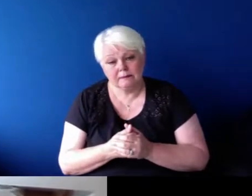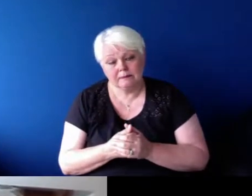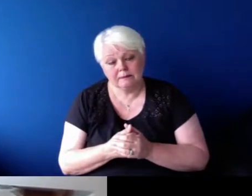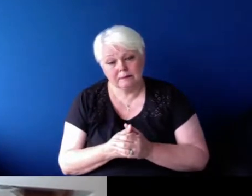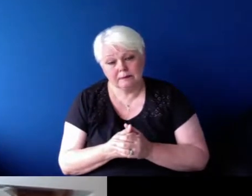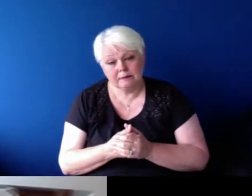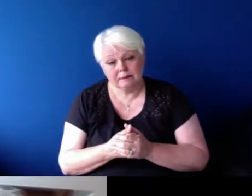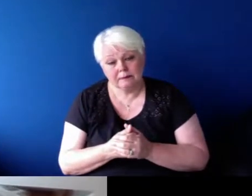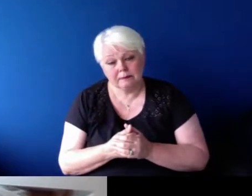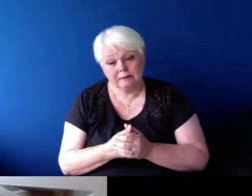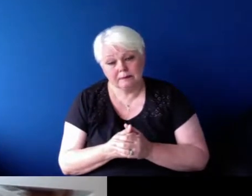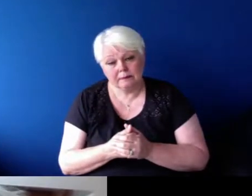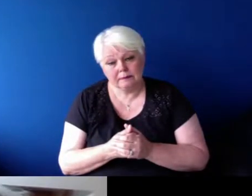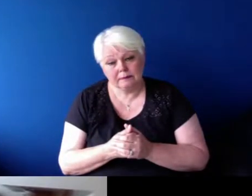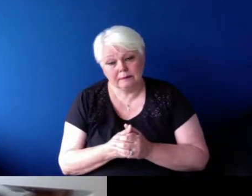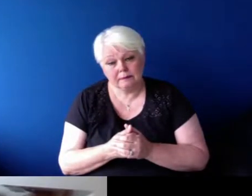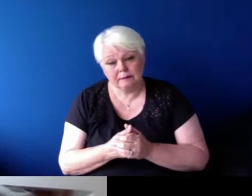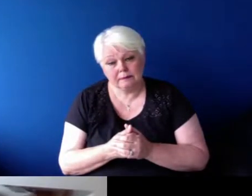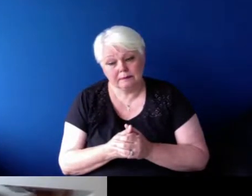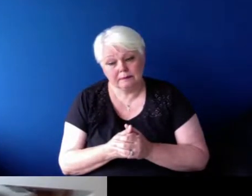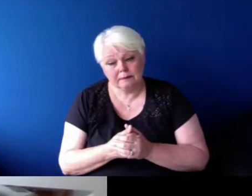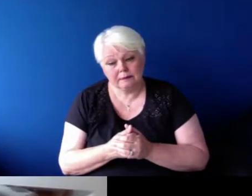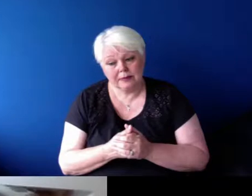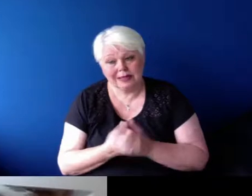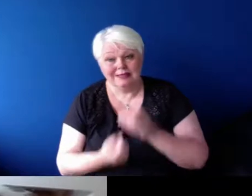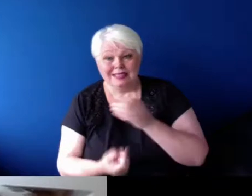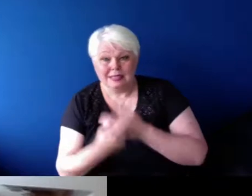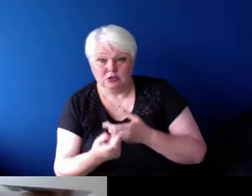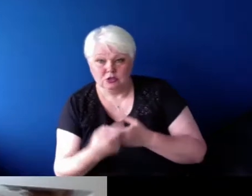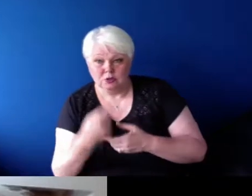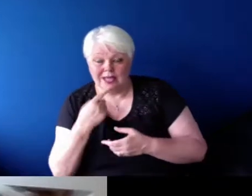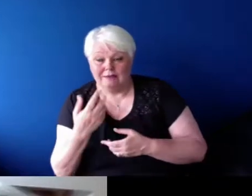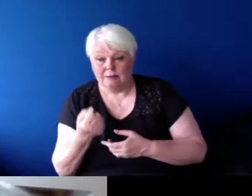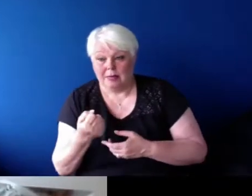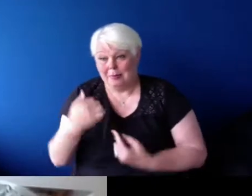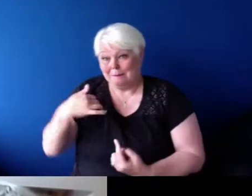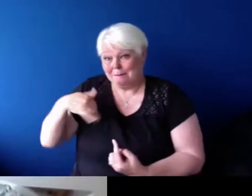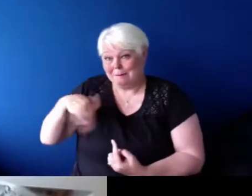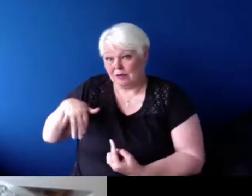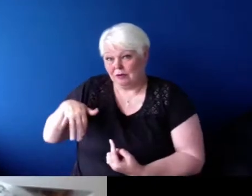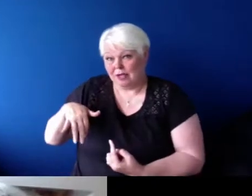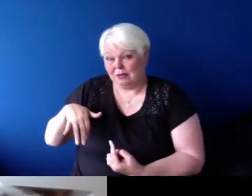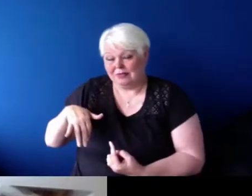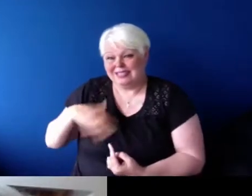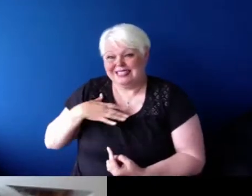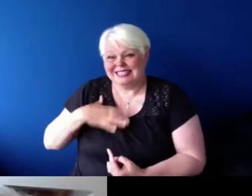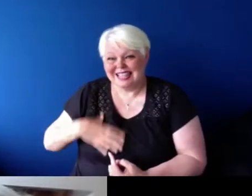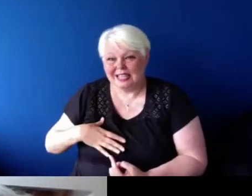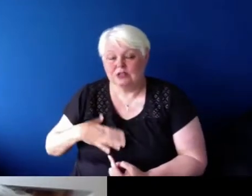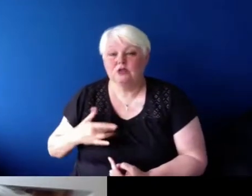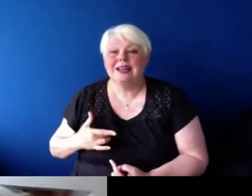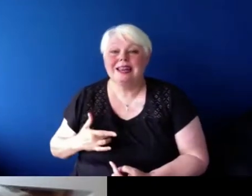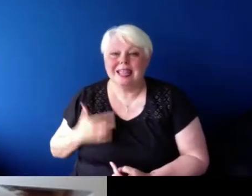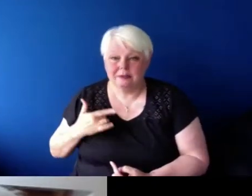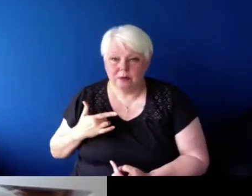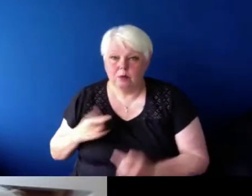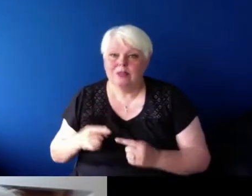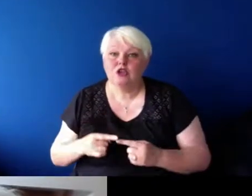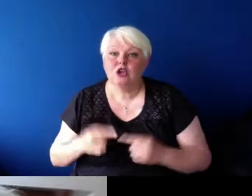behind the issues that we're talking about is the desire to live with contradictory convictions.